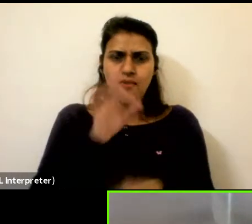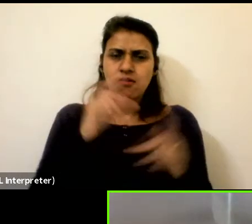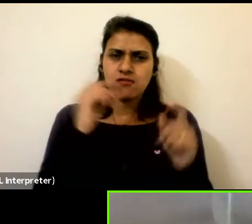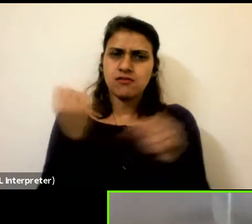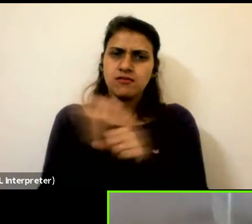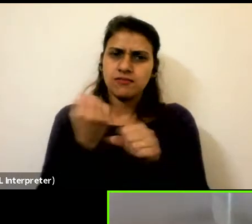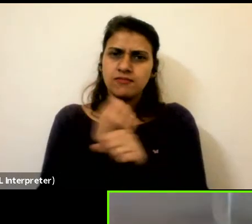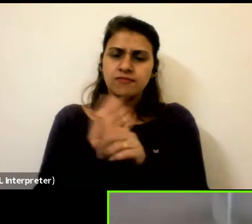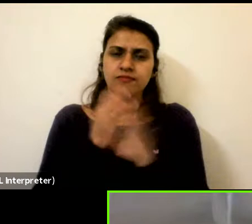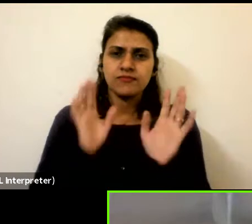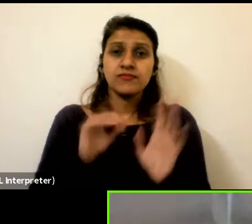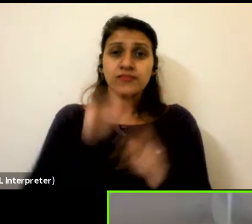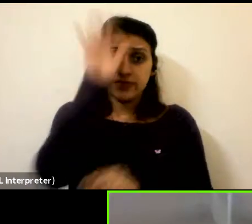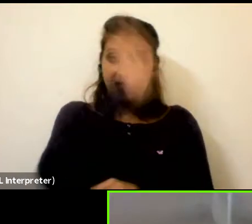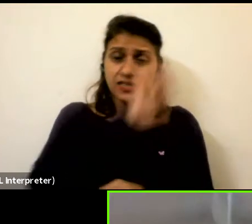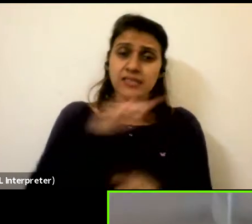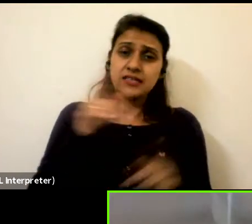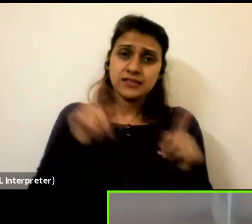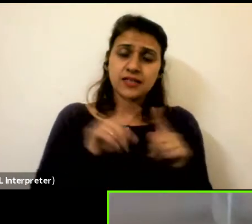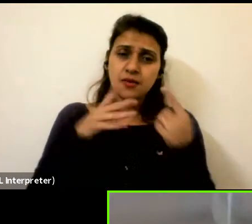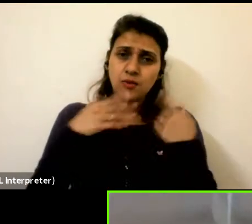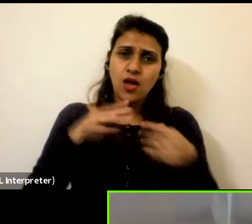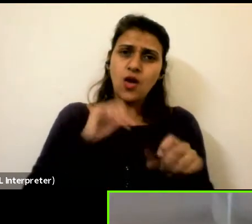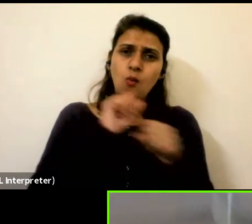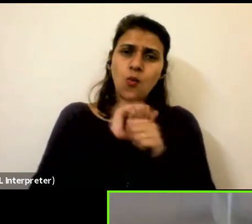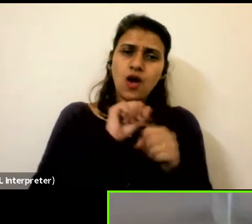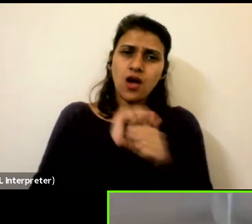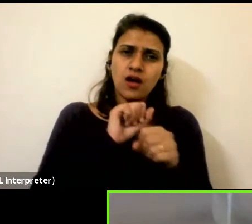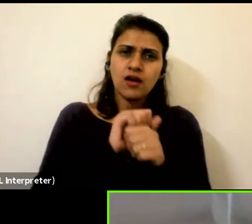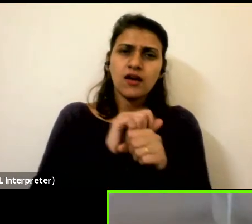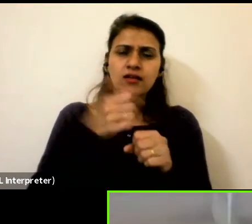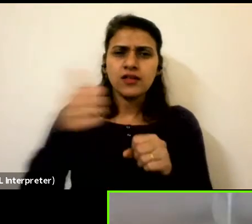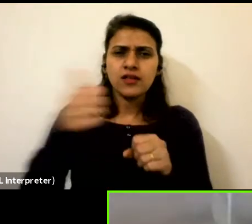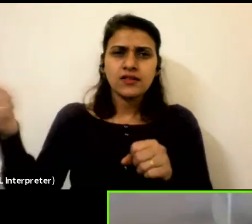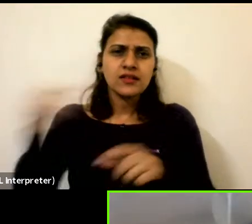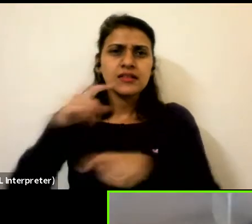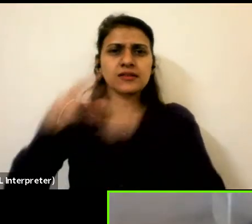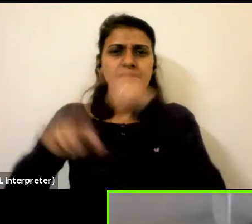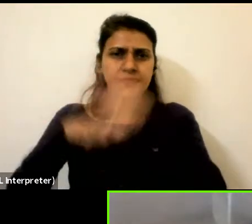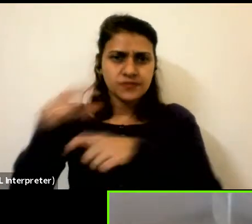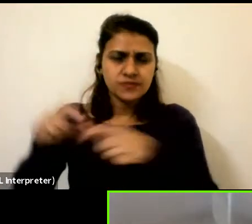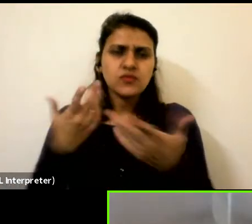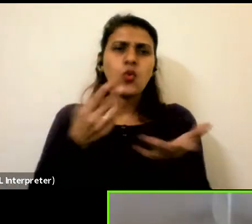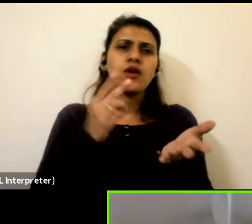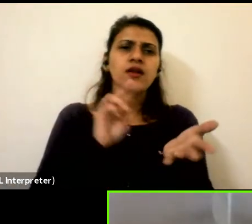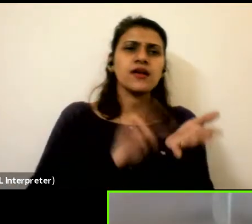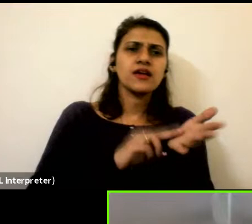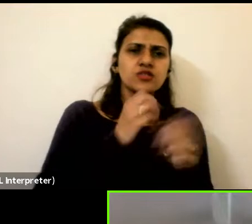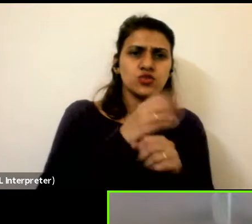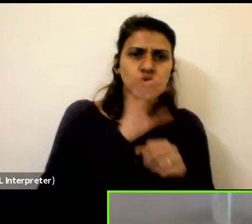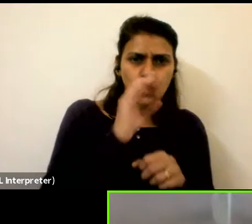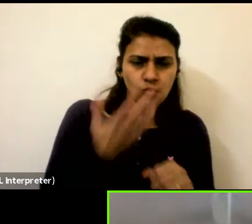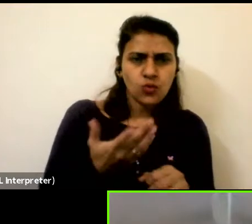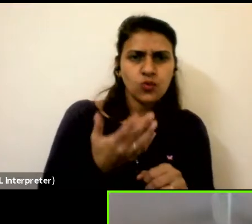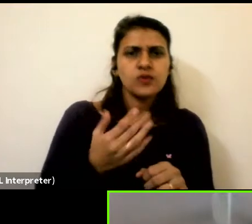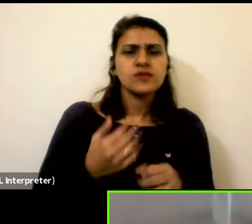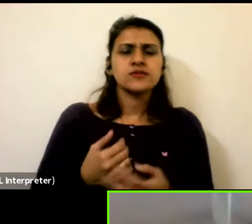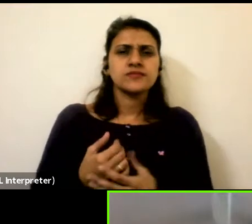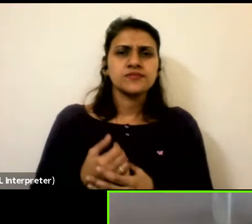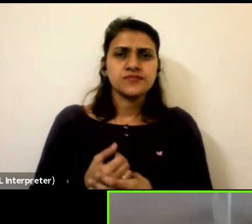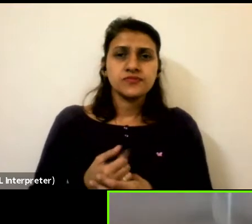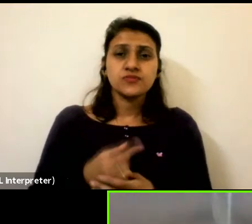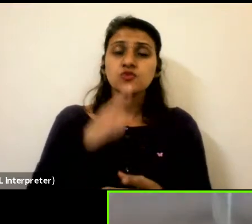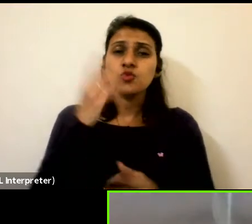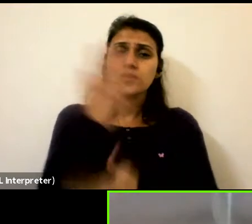So in India, of course, we have been working with other companies, or rather NGOs, that work with the